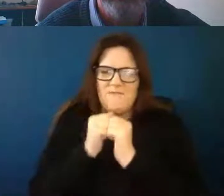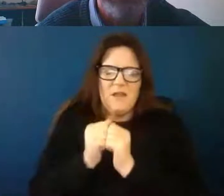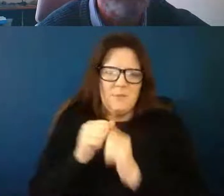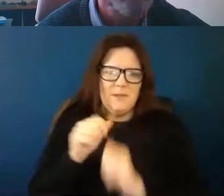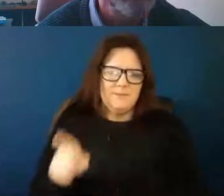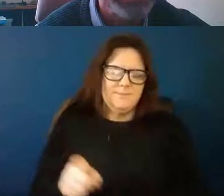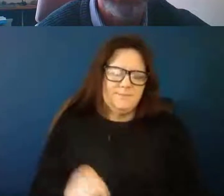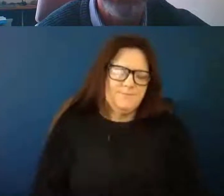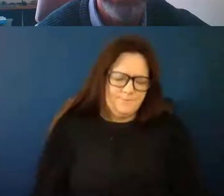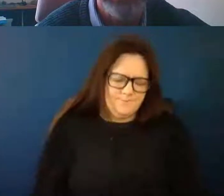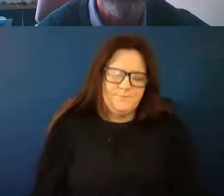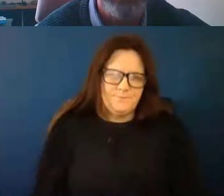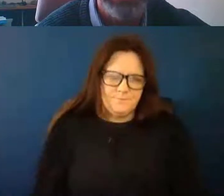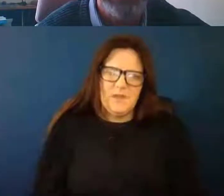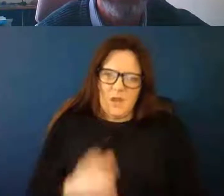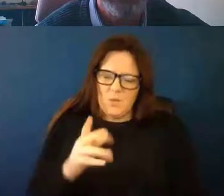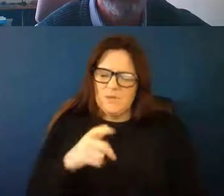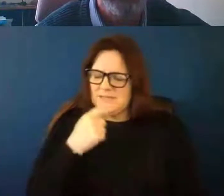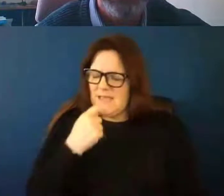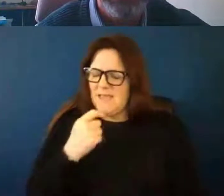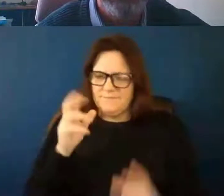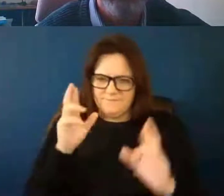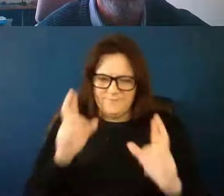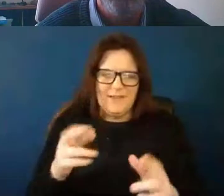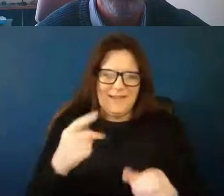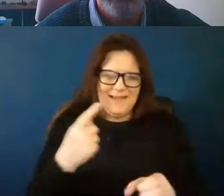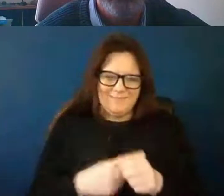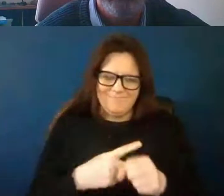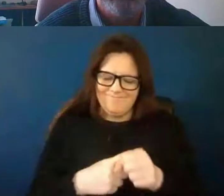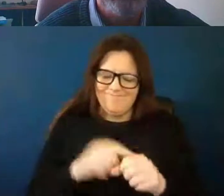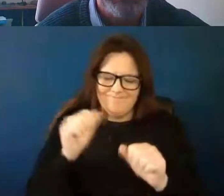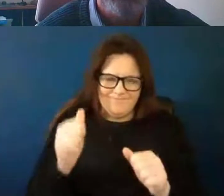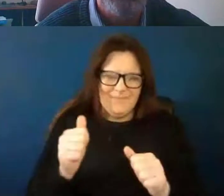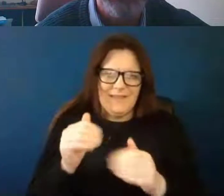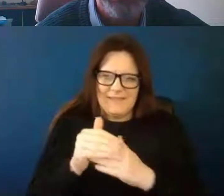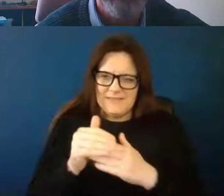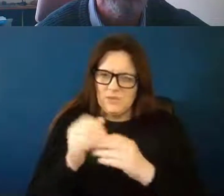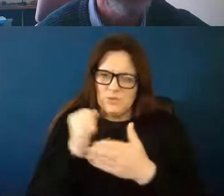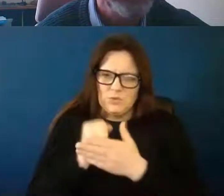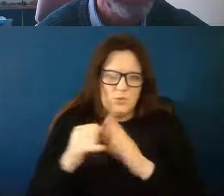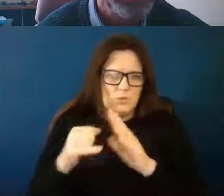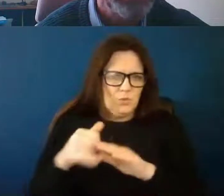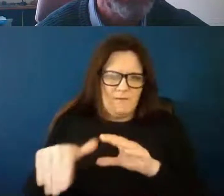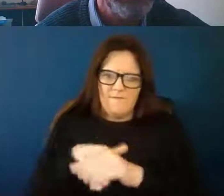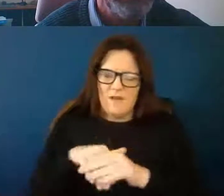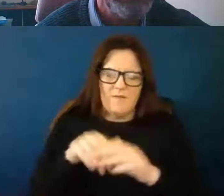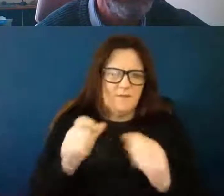would second that as well. Just getting your student union involved